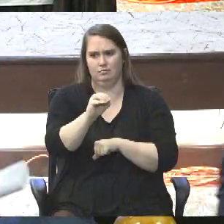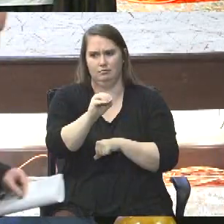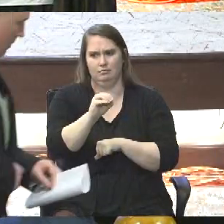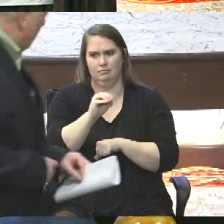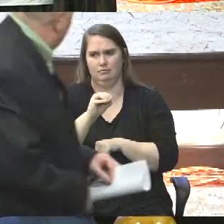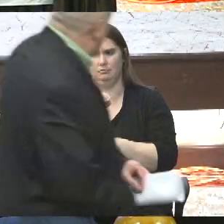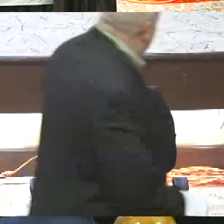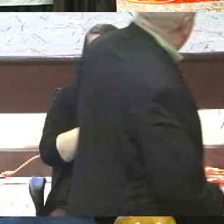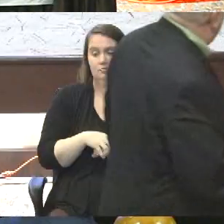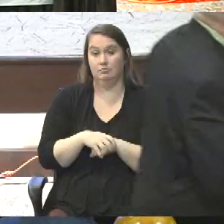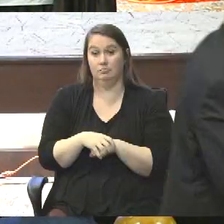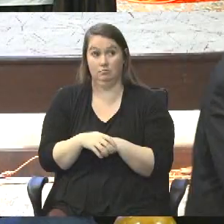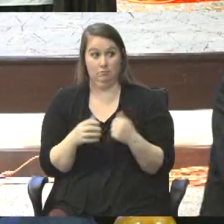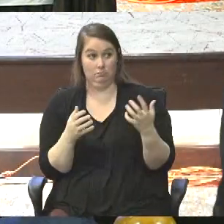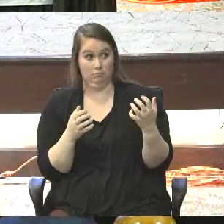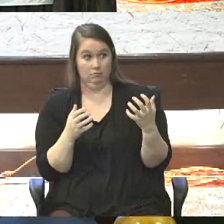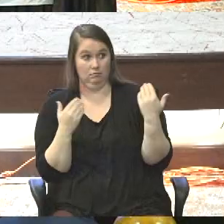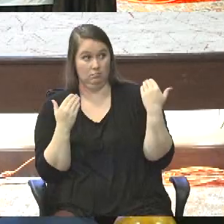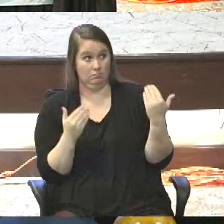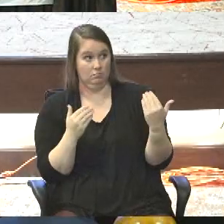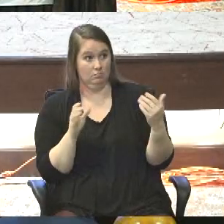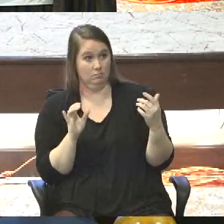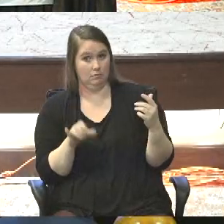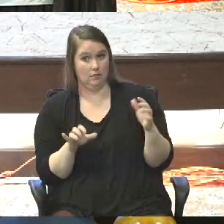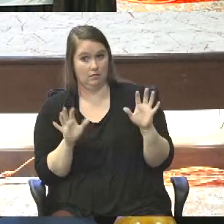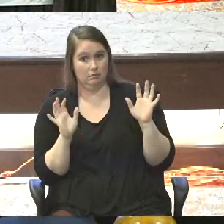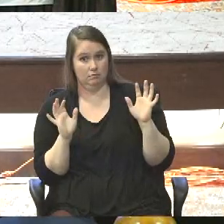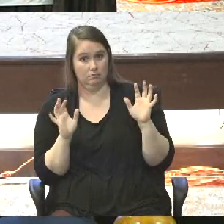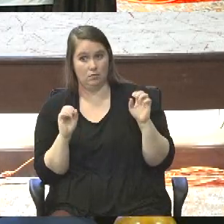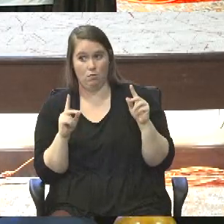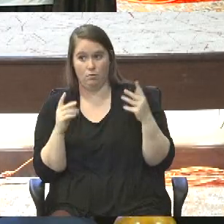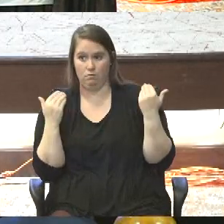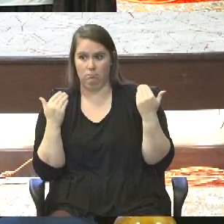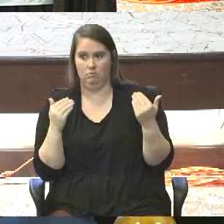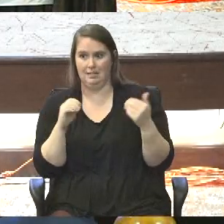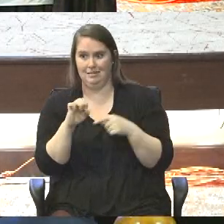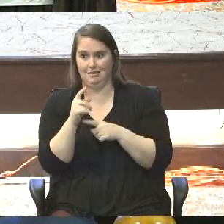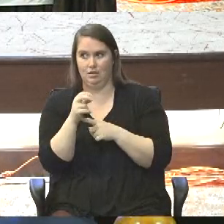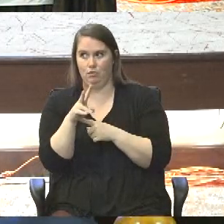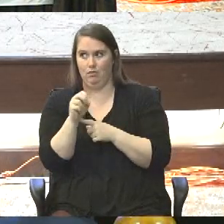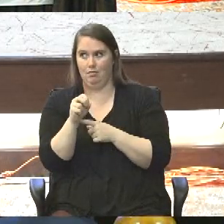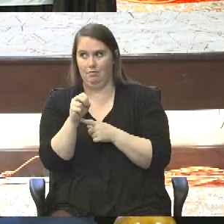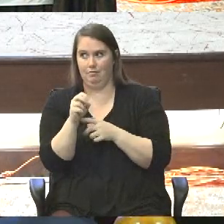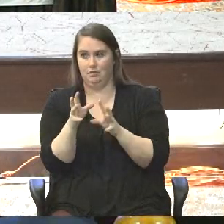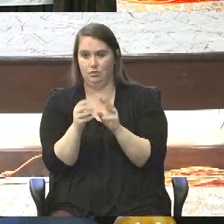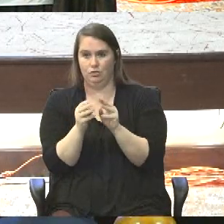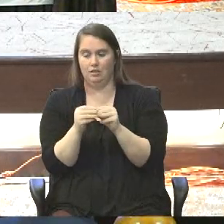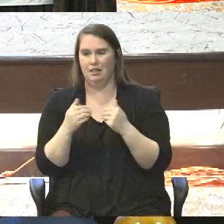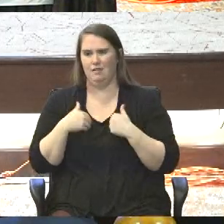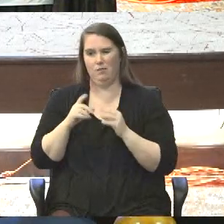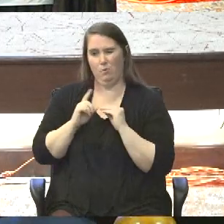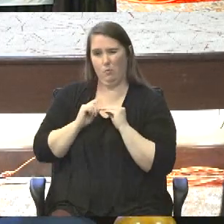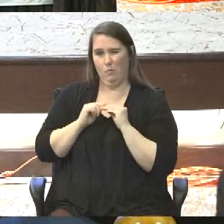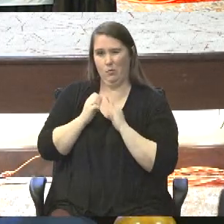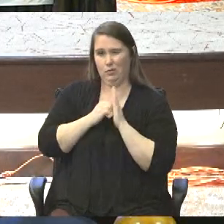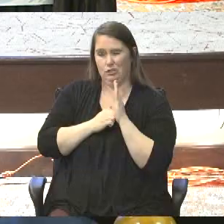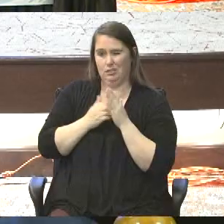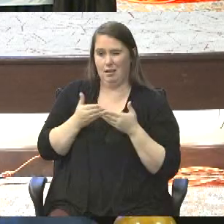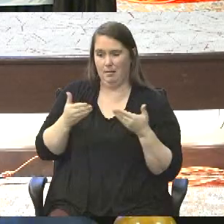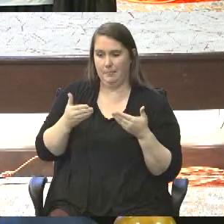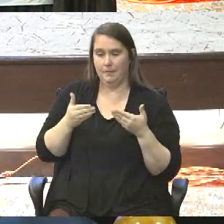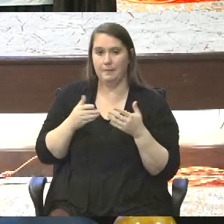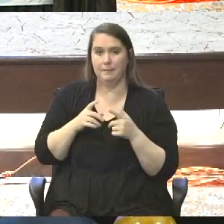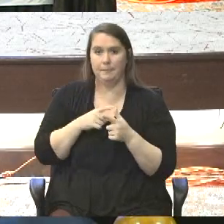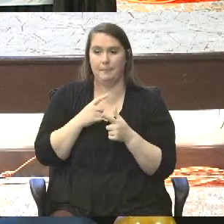Would we want to do that, or okay, we're going to go into exec session, do you think? Okay, 5 minutes. All right, I got one more agenda item. We